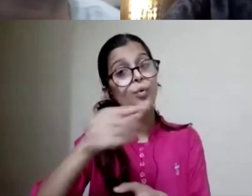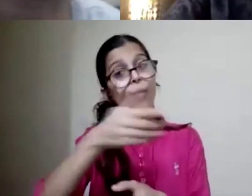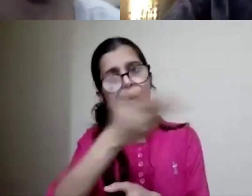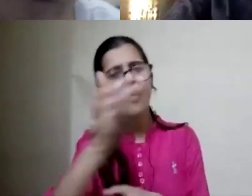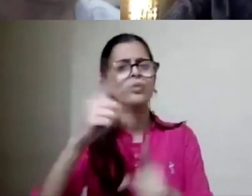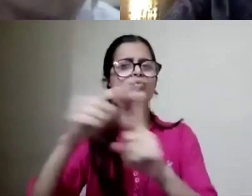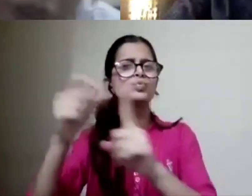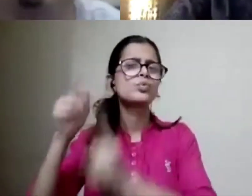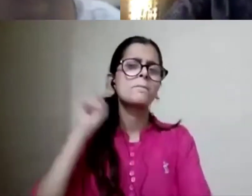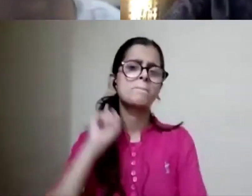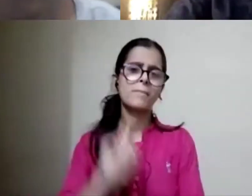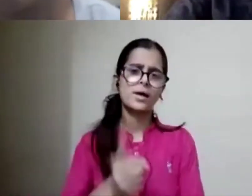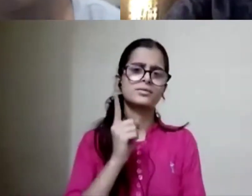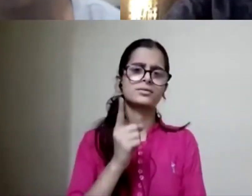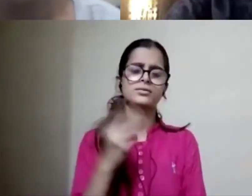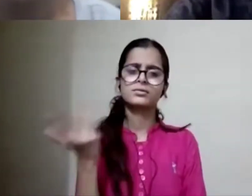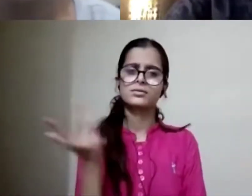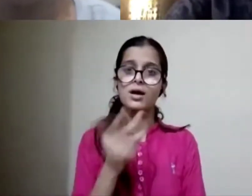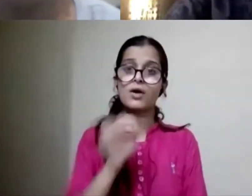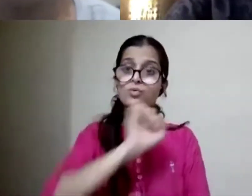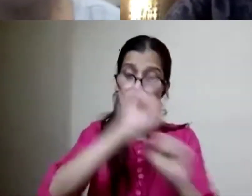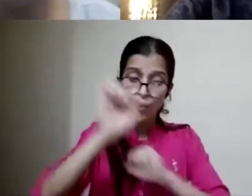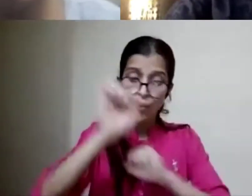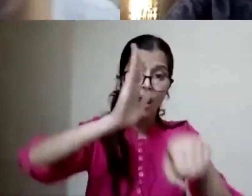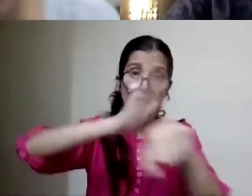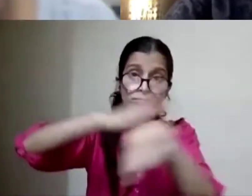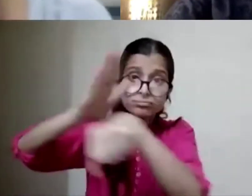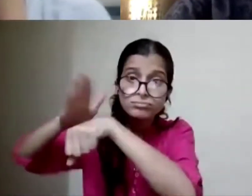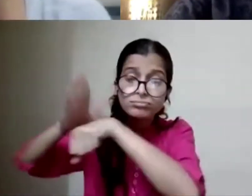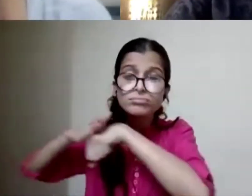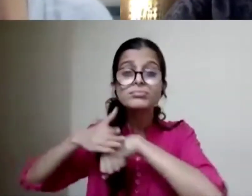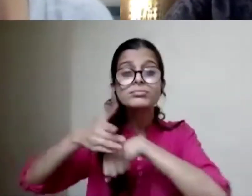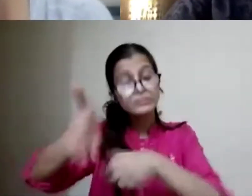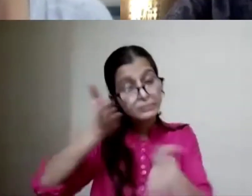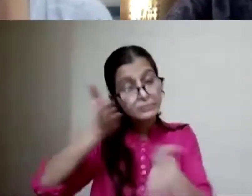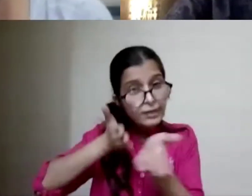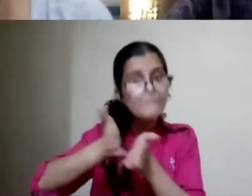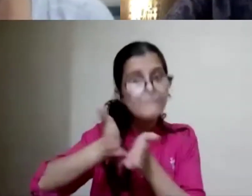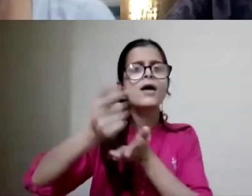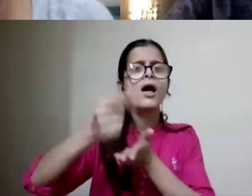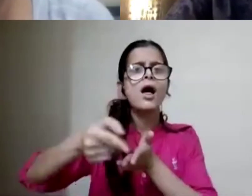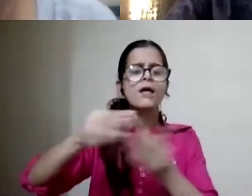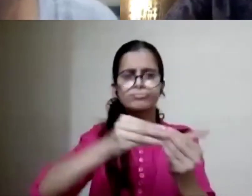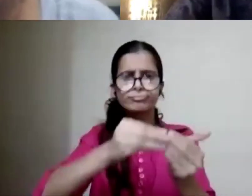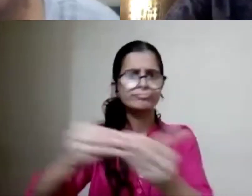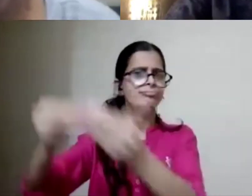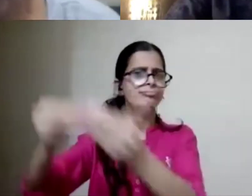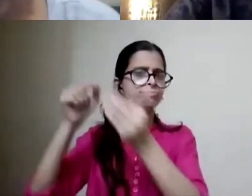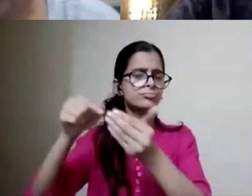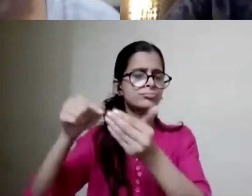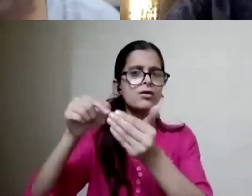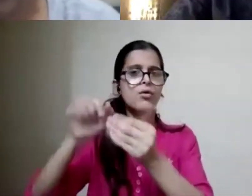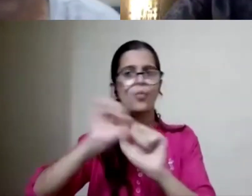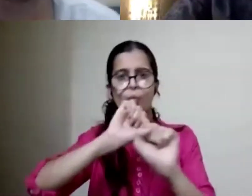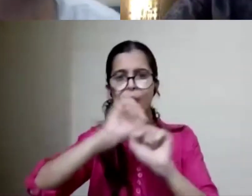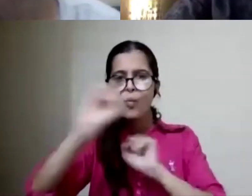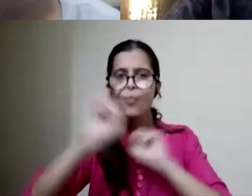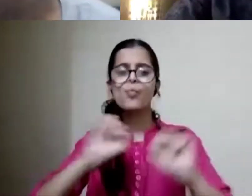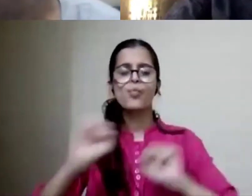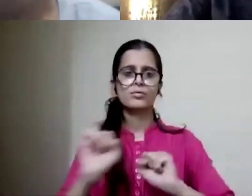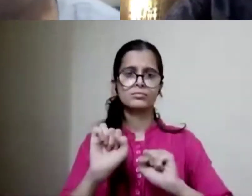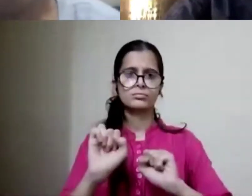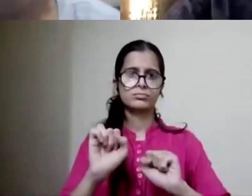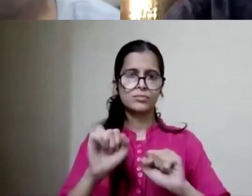But because your experience in some way gets you to be able to leverage that realm